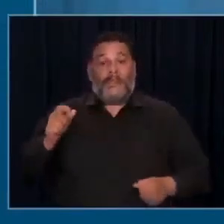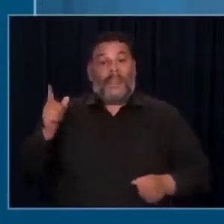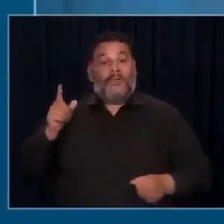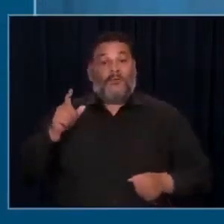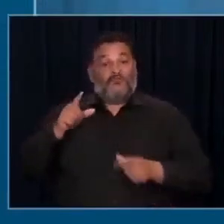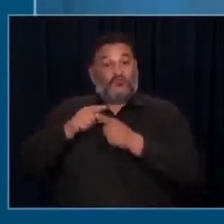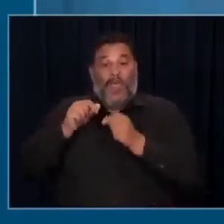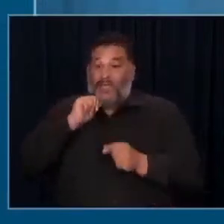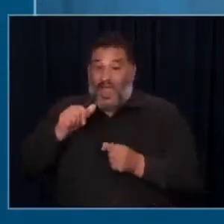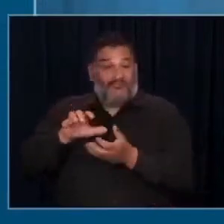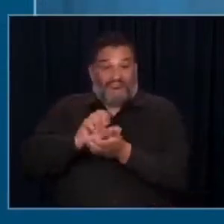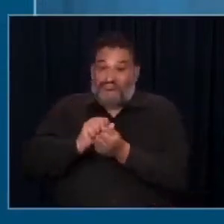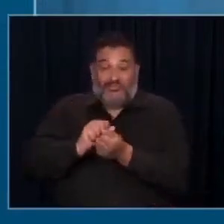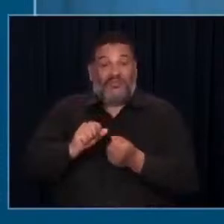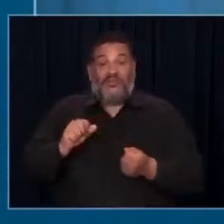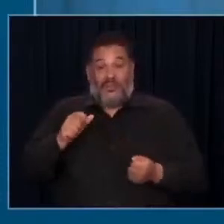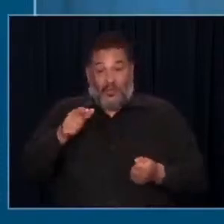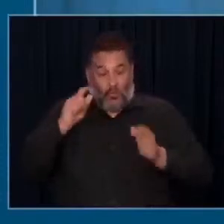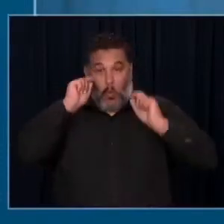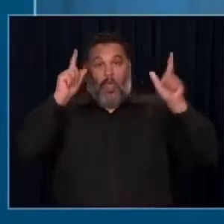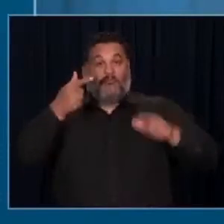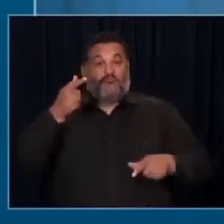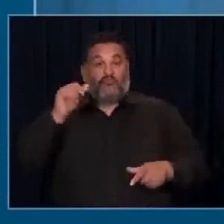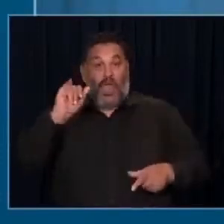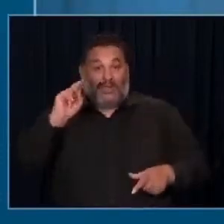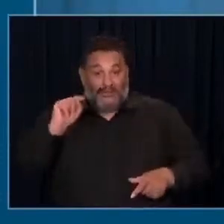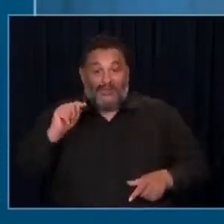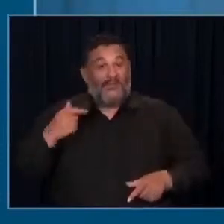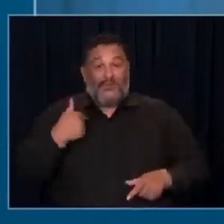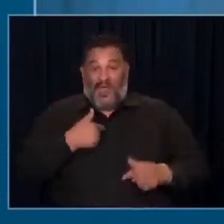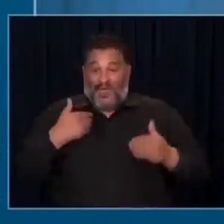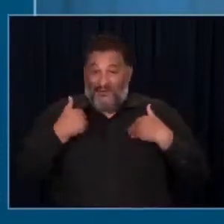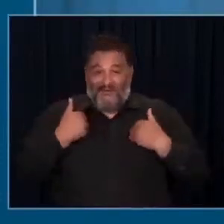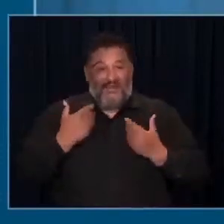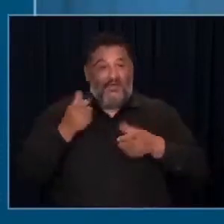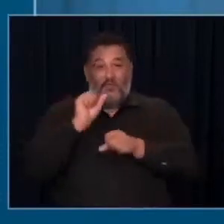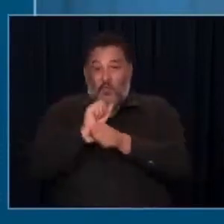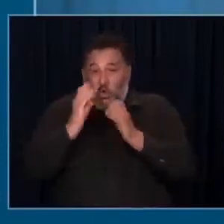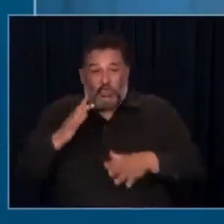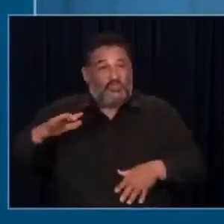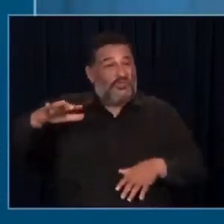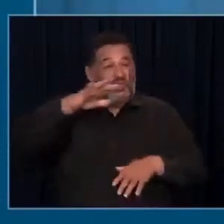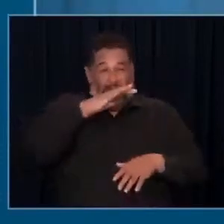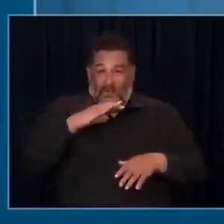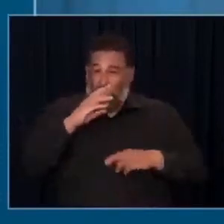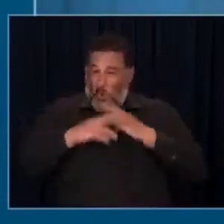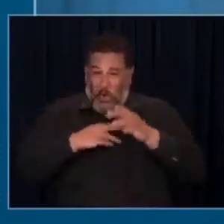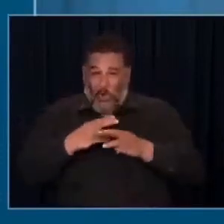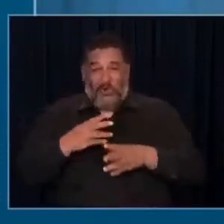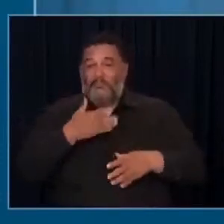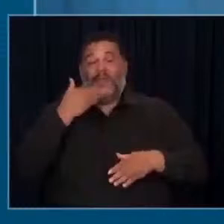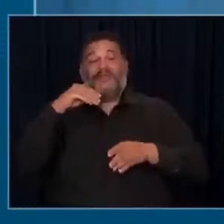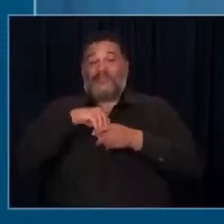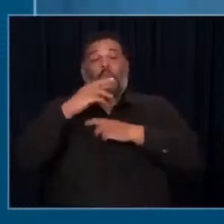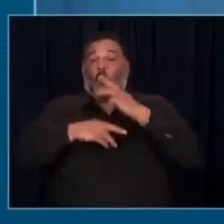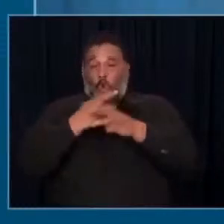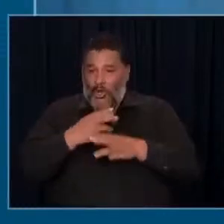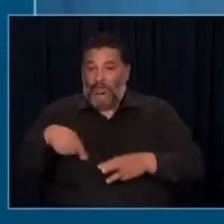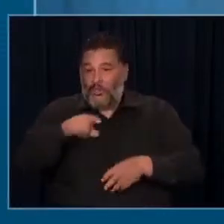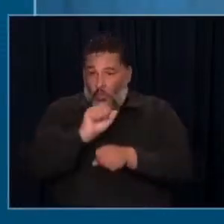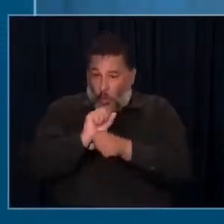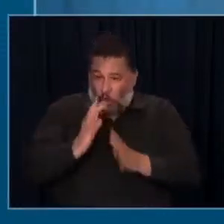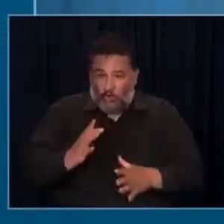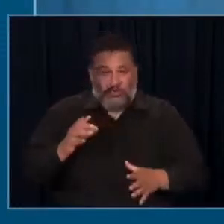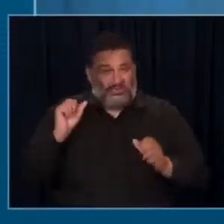best workers in the world that can do industrial aspects to put people back to work and start